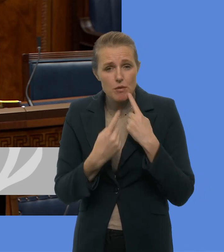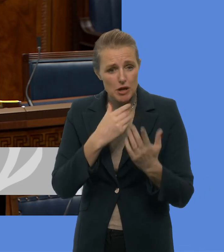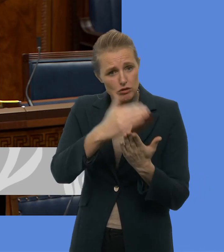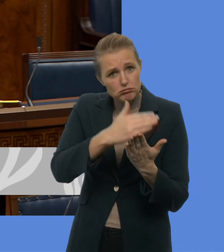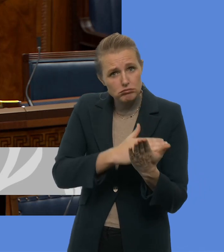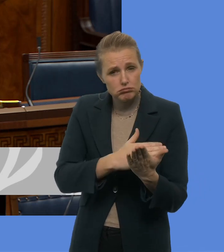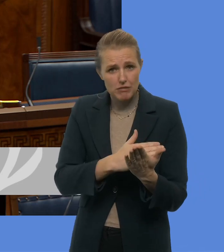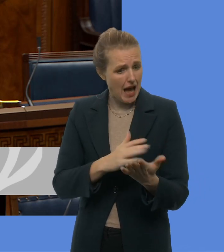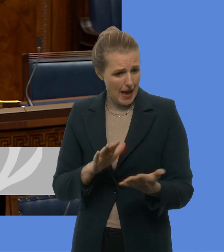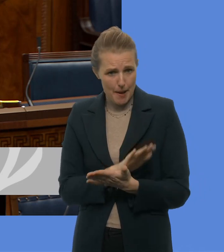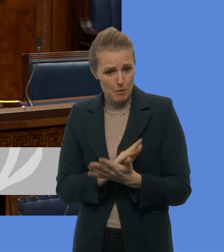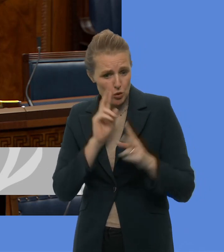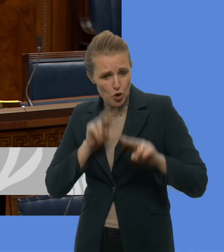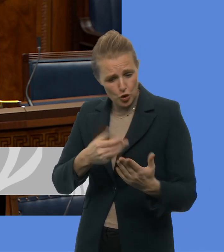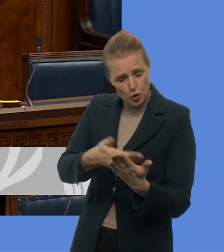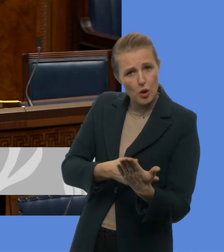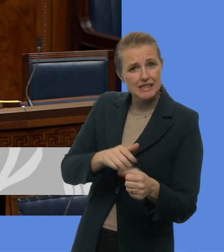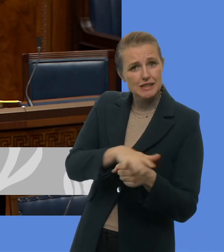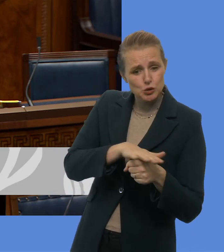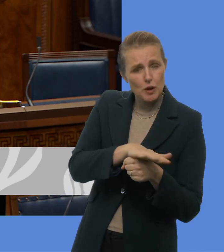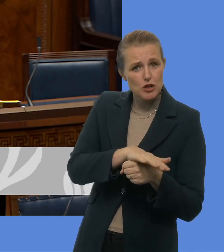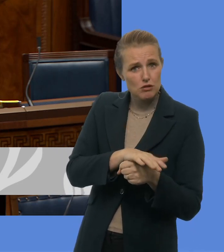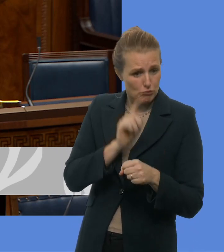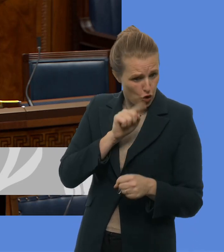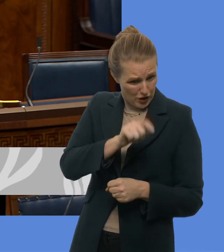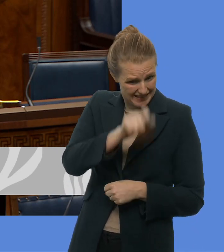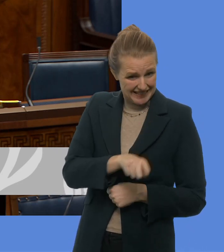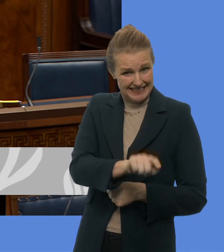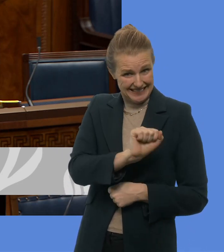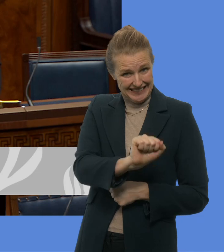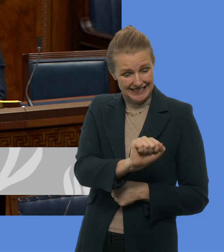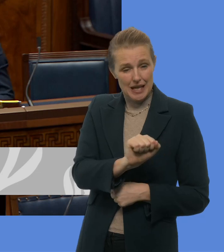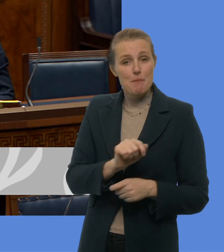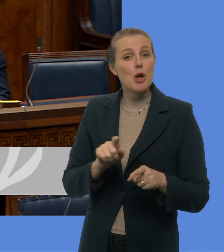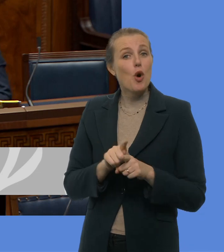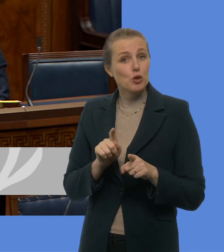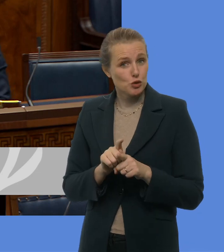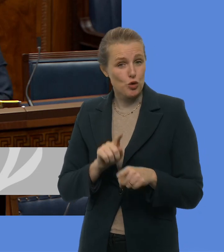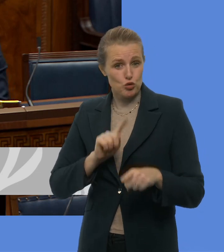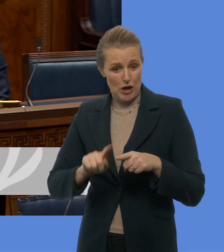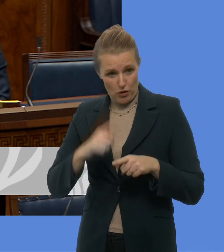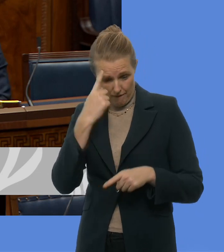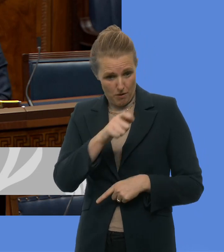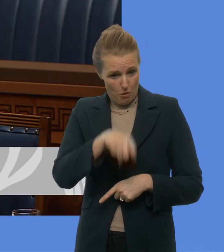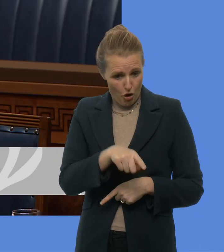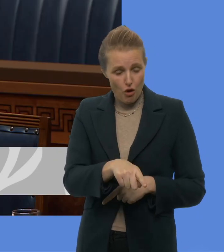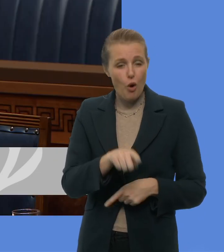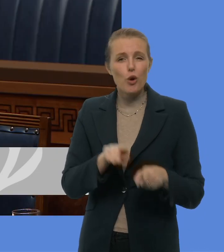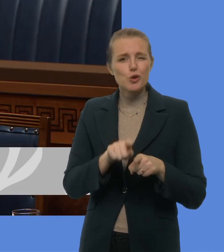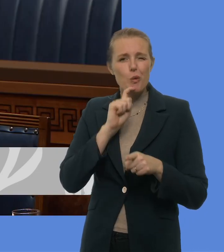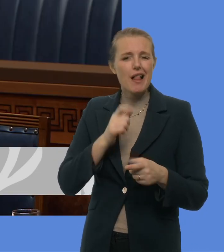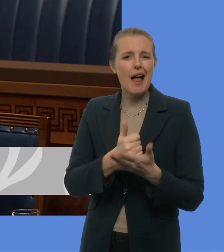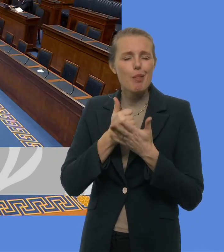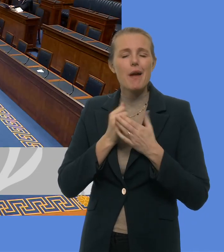it and to see not just to look at the particulars, but sometimes, as Shakespeare says, from the particular comes the general. Well, Stuart.